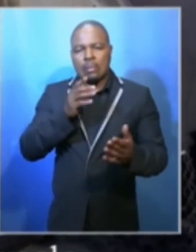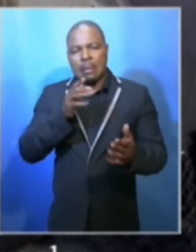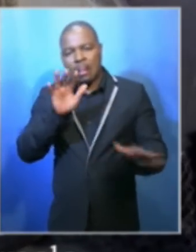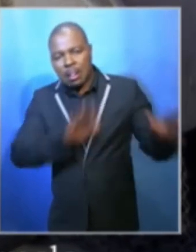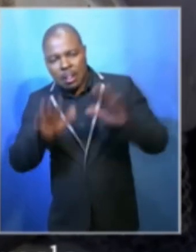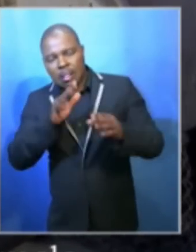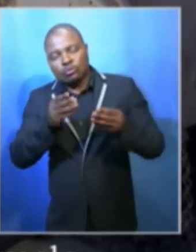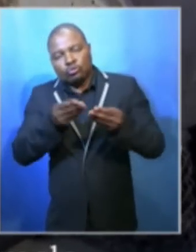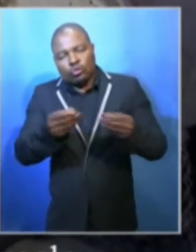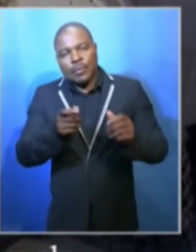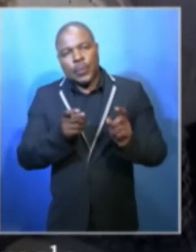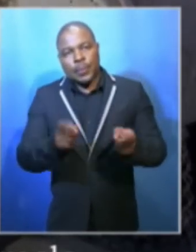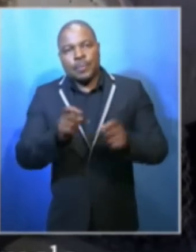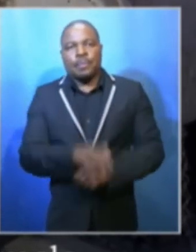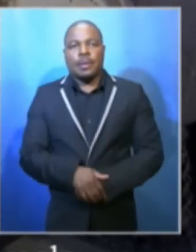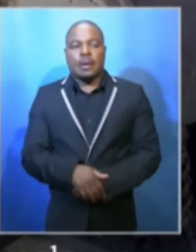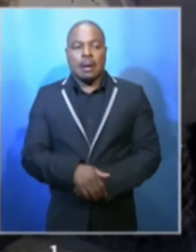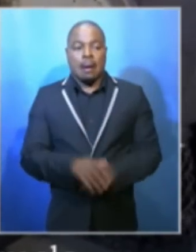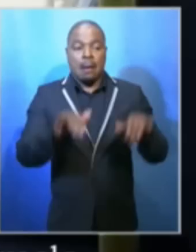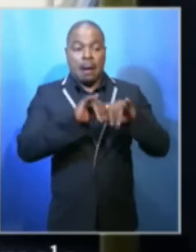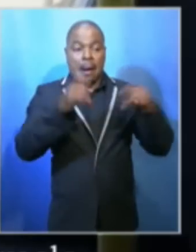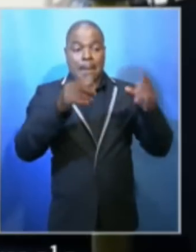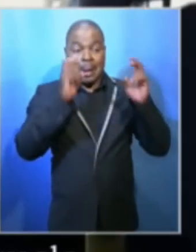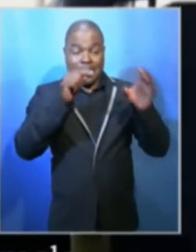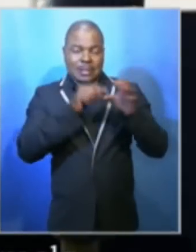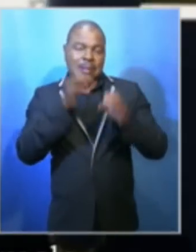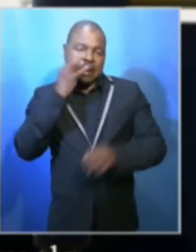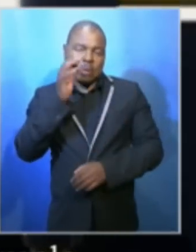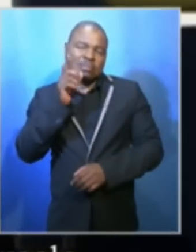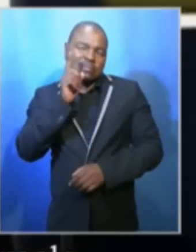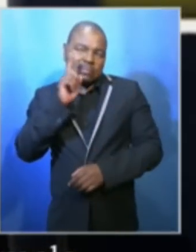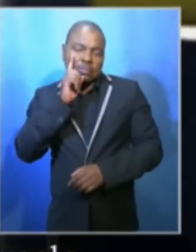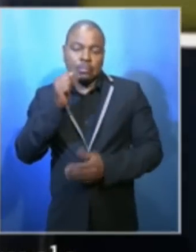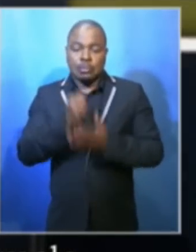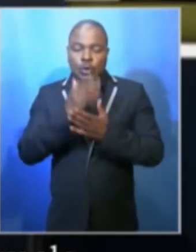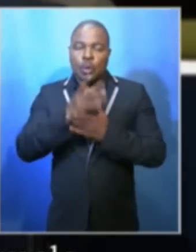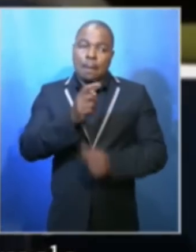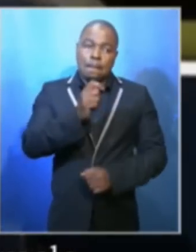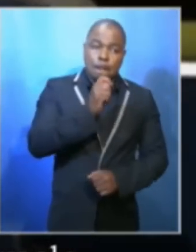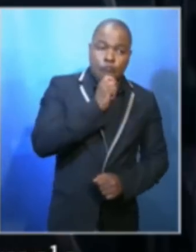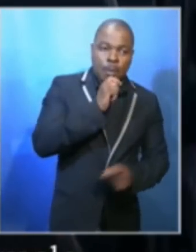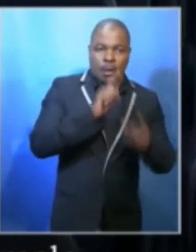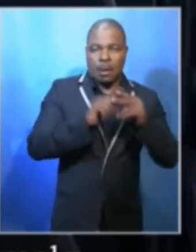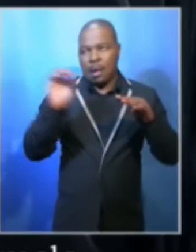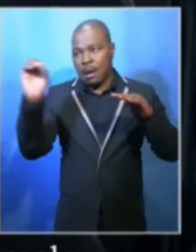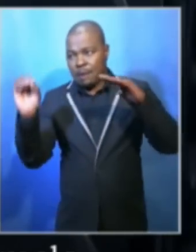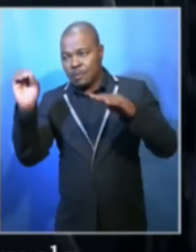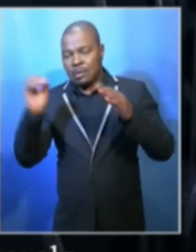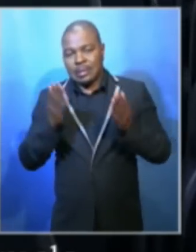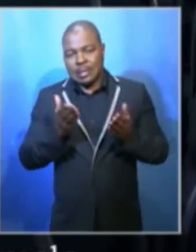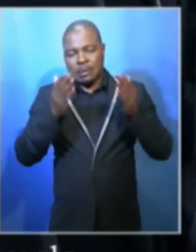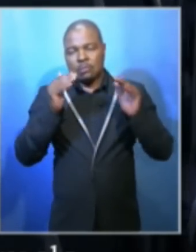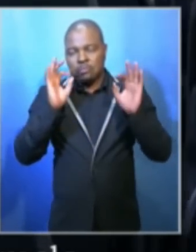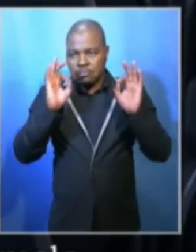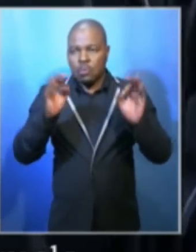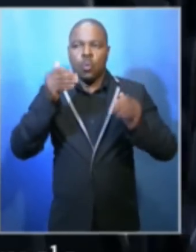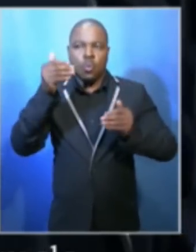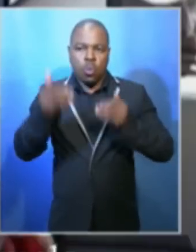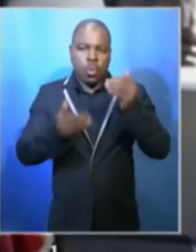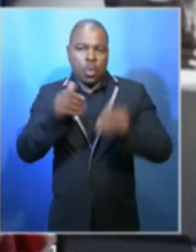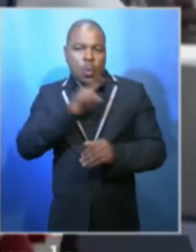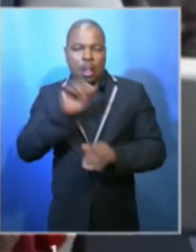sa dibese sa re se tlile go ela tlhoko gore ditirelo tsa mo mesong le tsa maitsiboa di tsamaisiwa ka tolamo go tila go